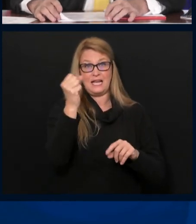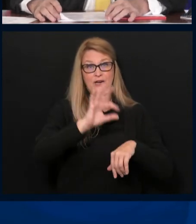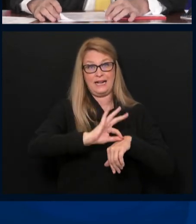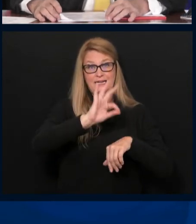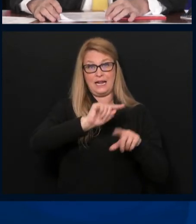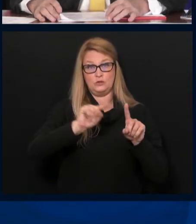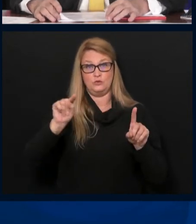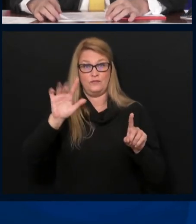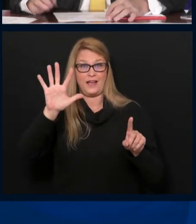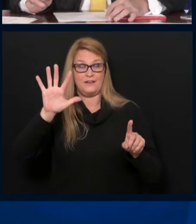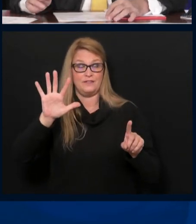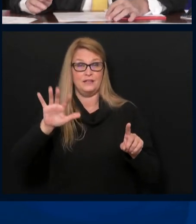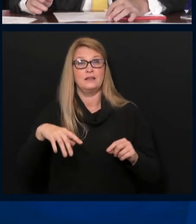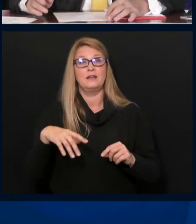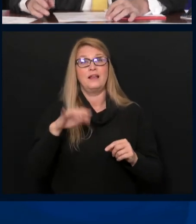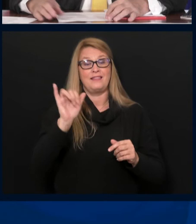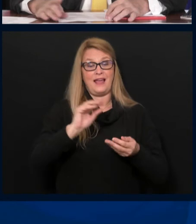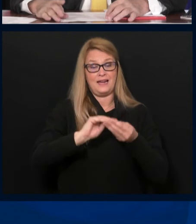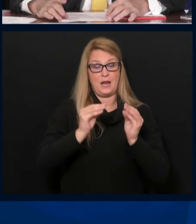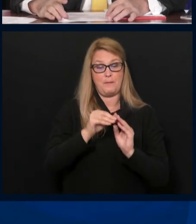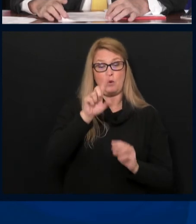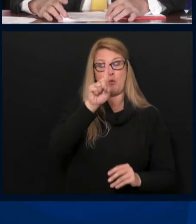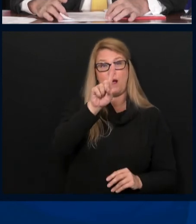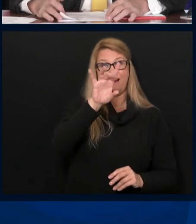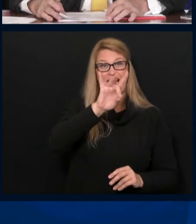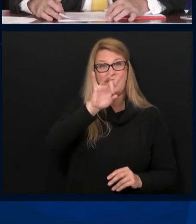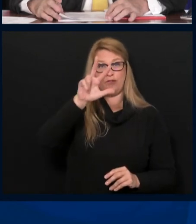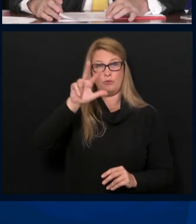5. The number is